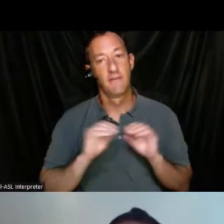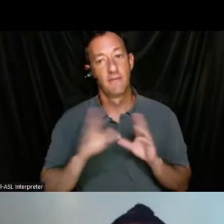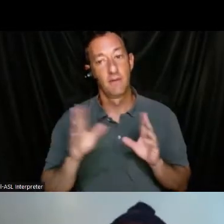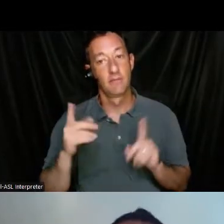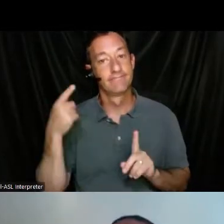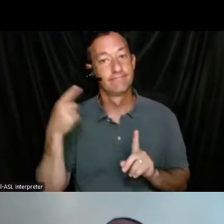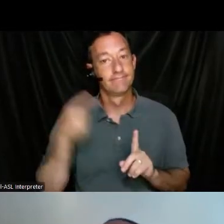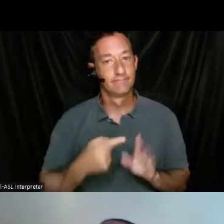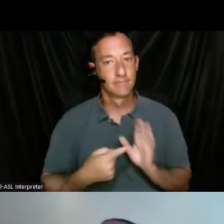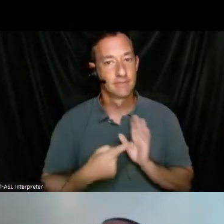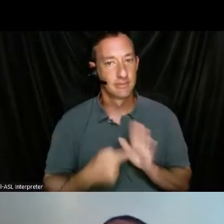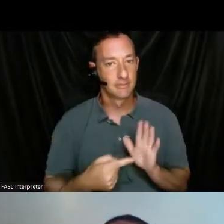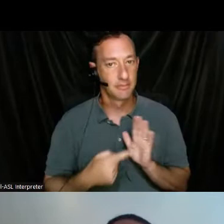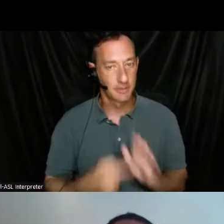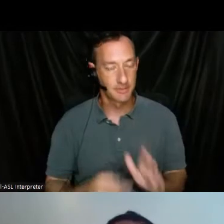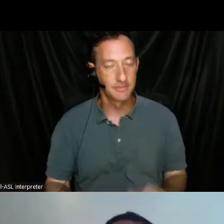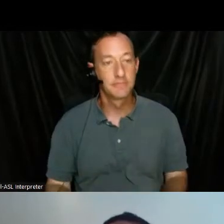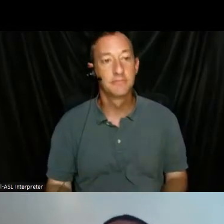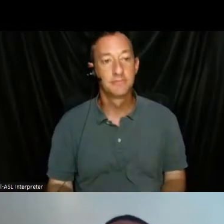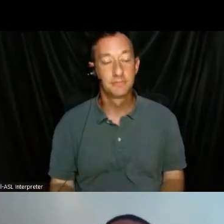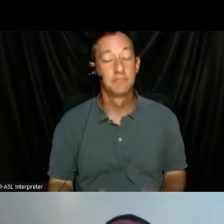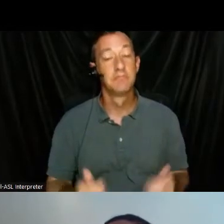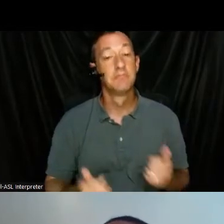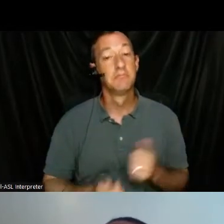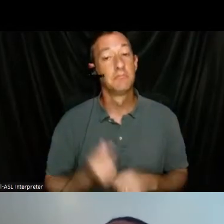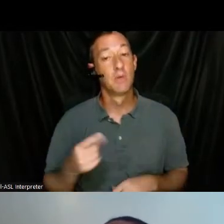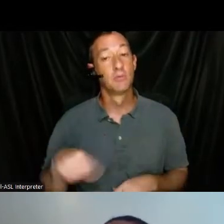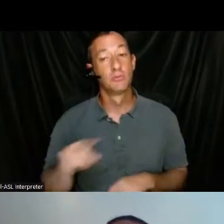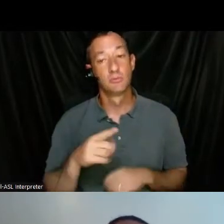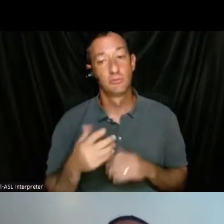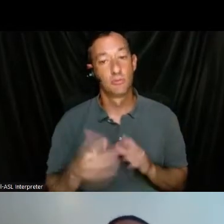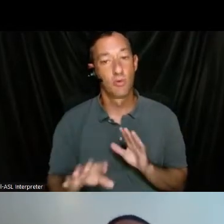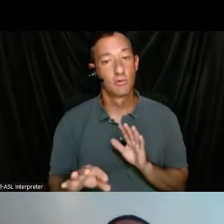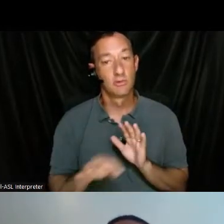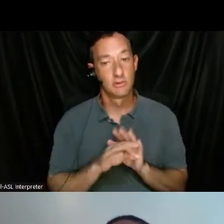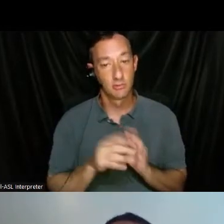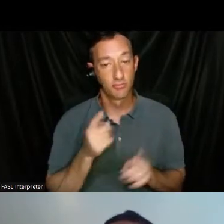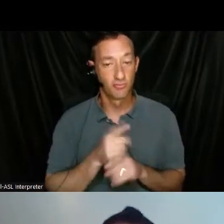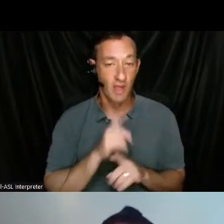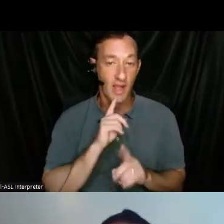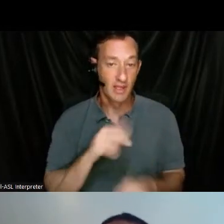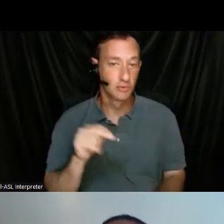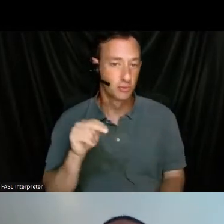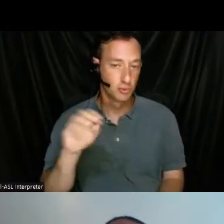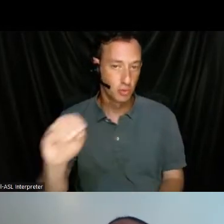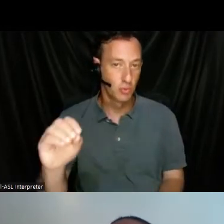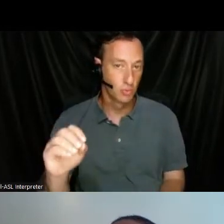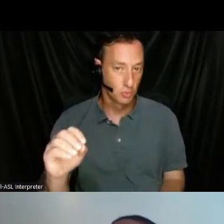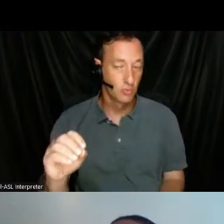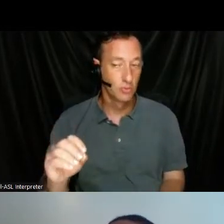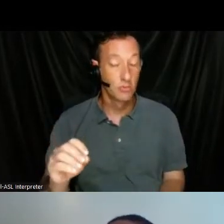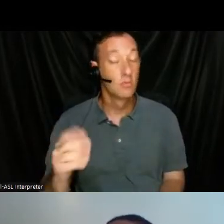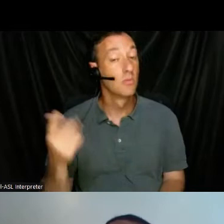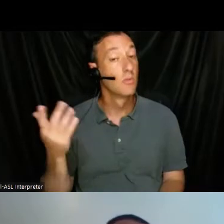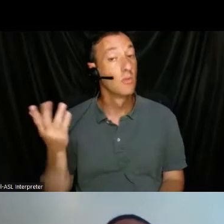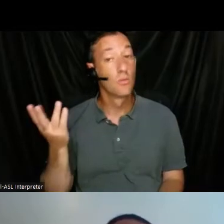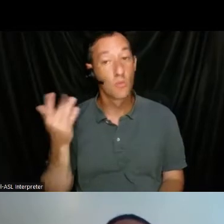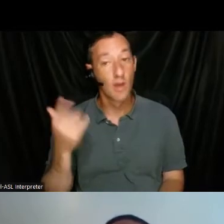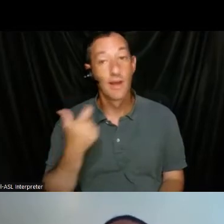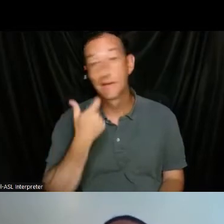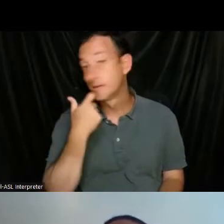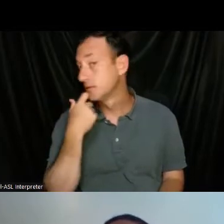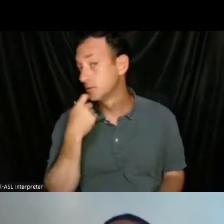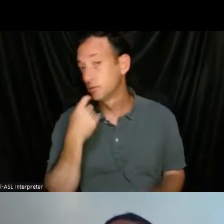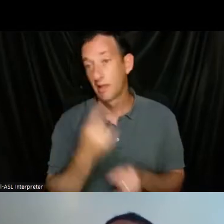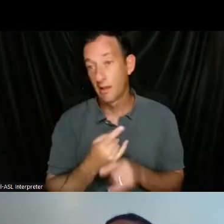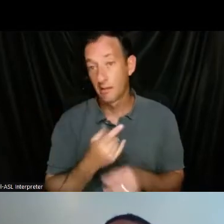particular example, as most of you selected the majority, the correct answer would actually be no. And that is because addiction to alcohol,